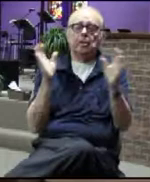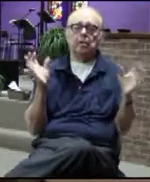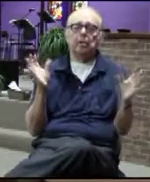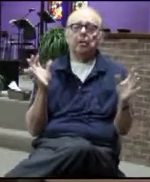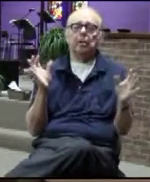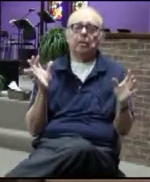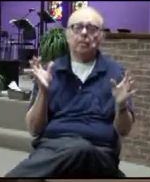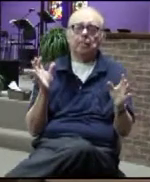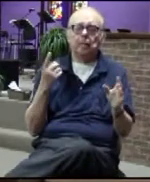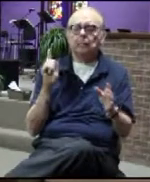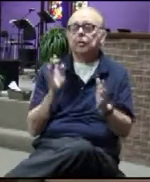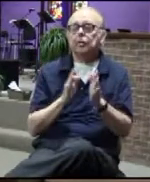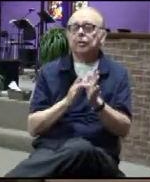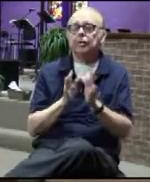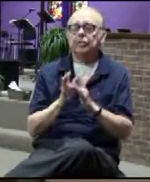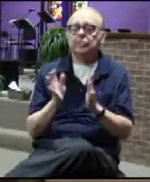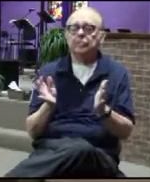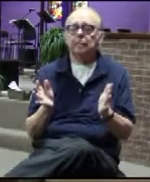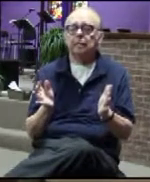for Jesus